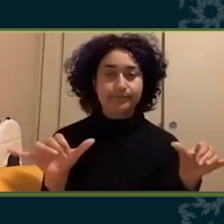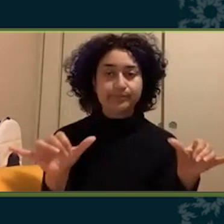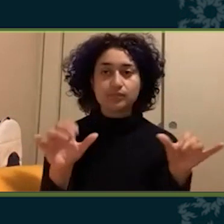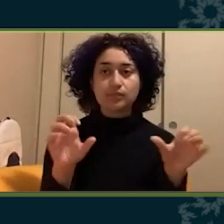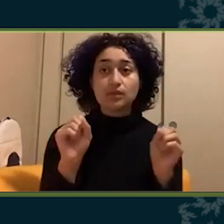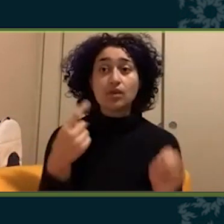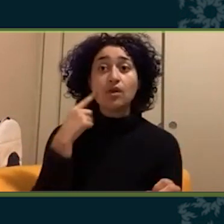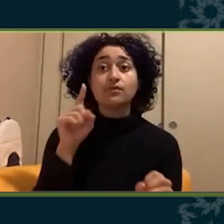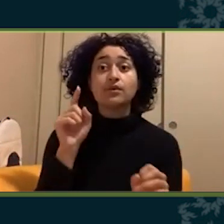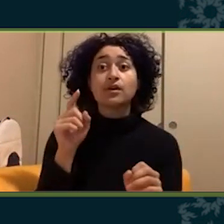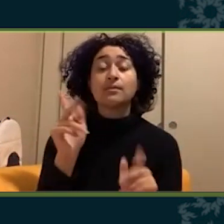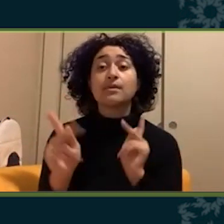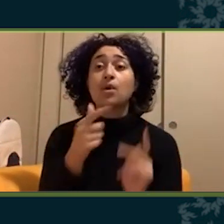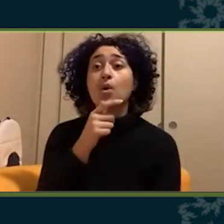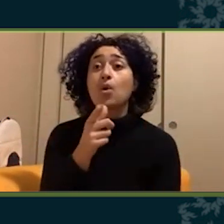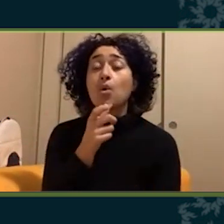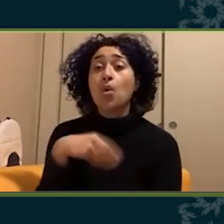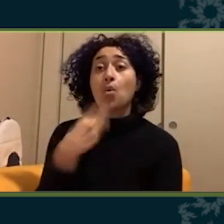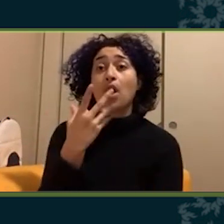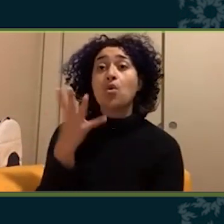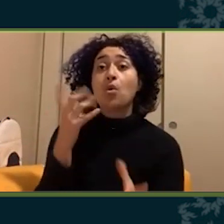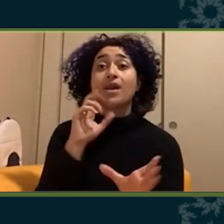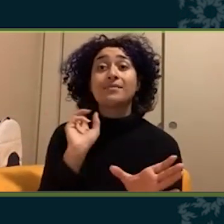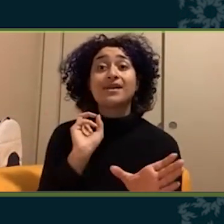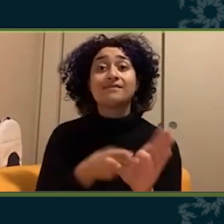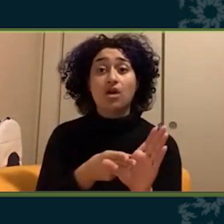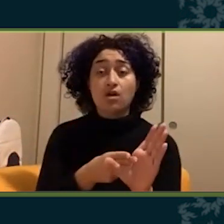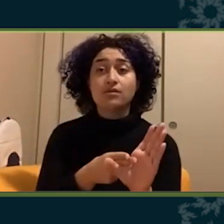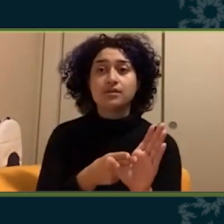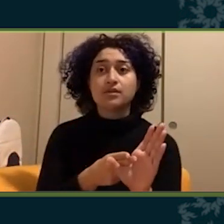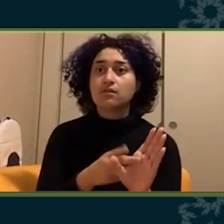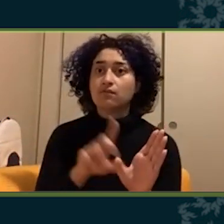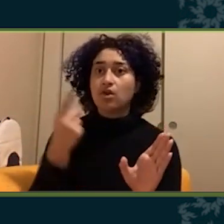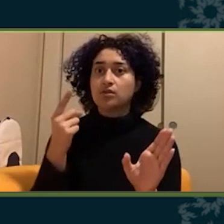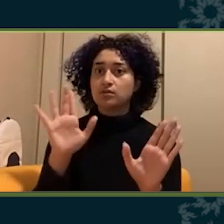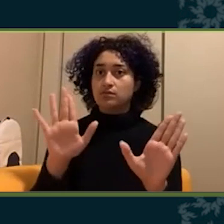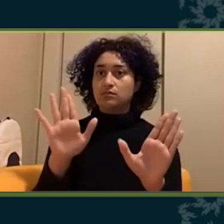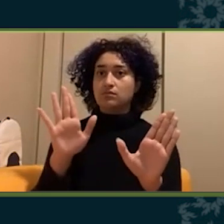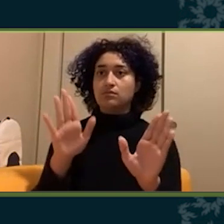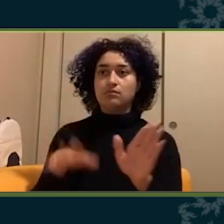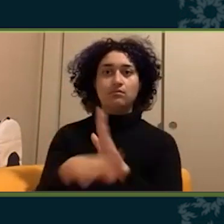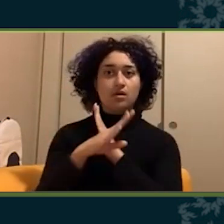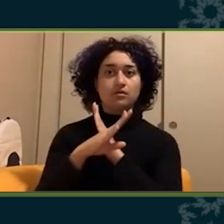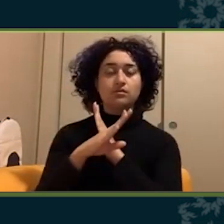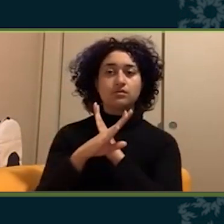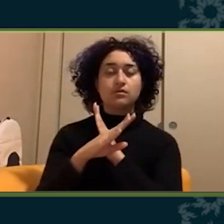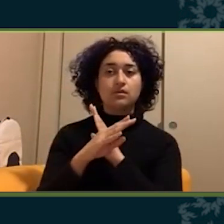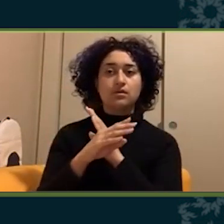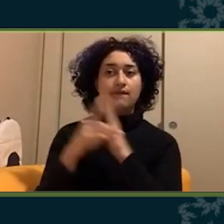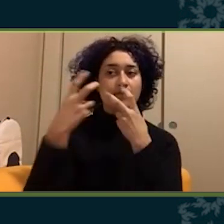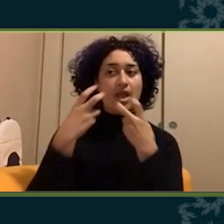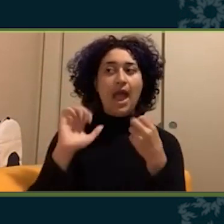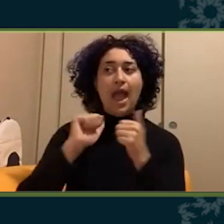those racialized white out there that want to be involved in this type of work, first things first, like, take a beat, right? Figure out how you enforce that